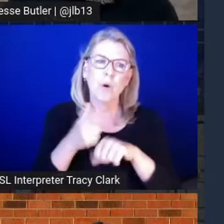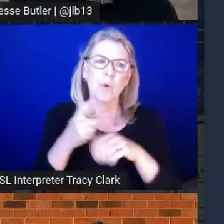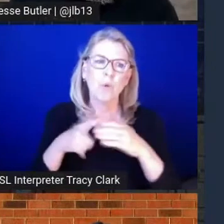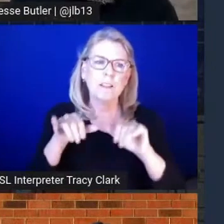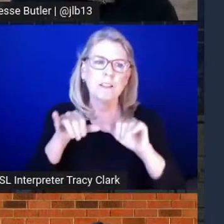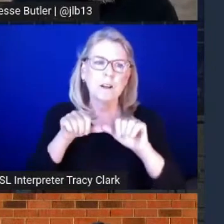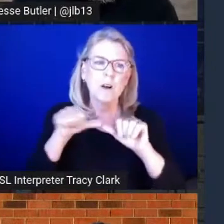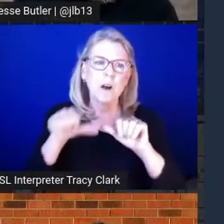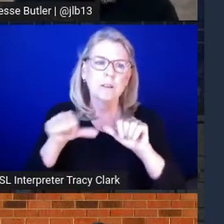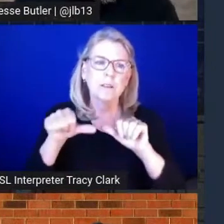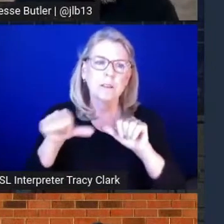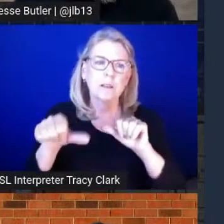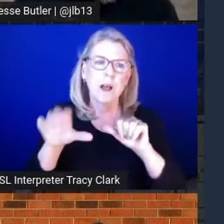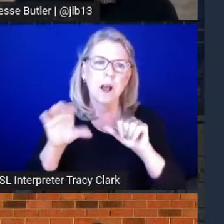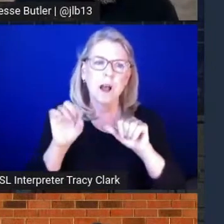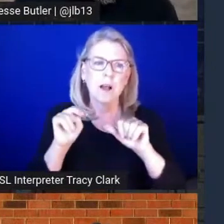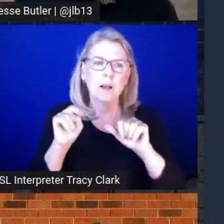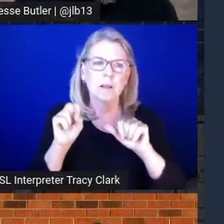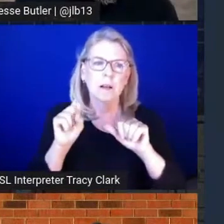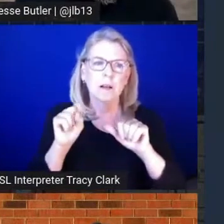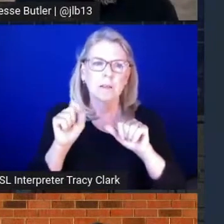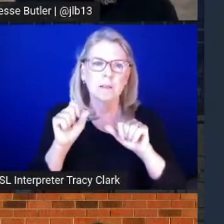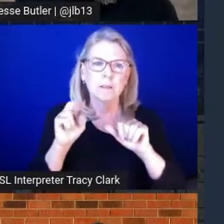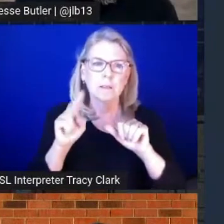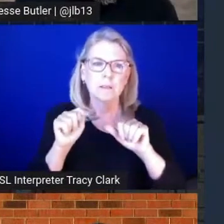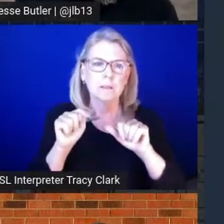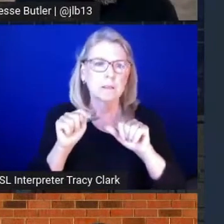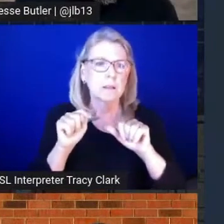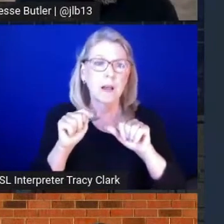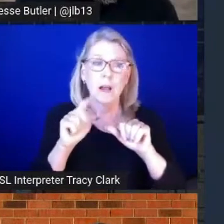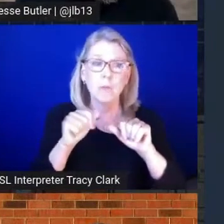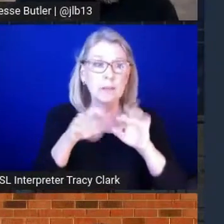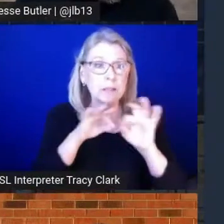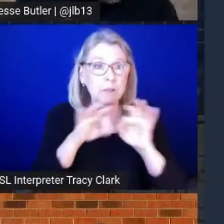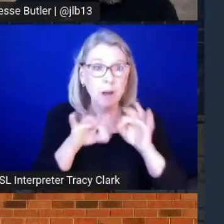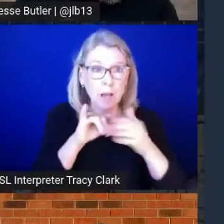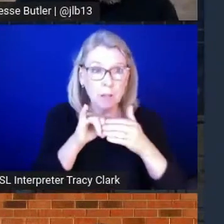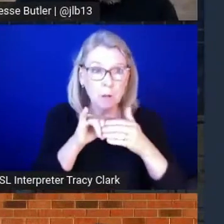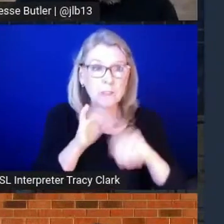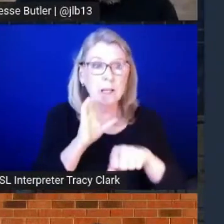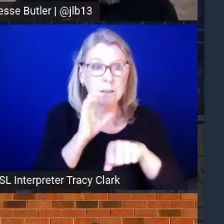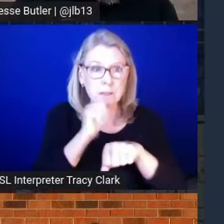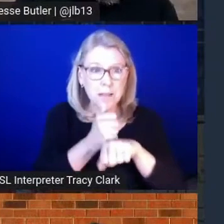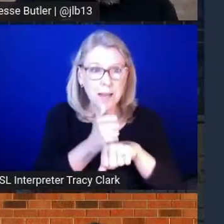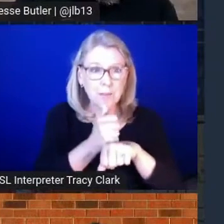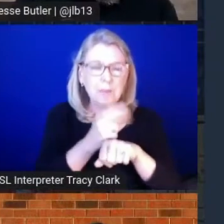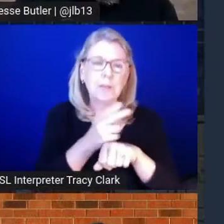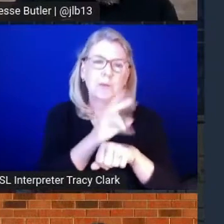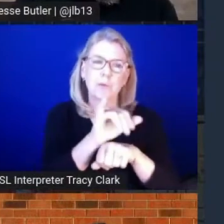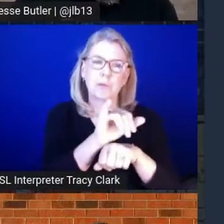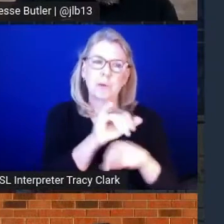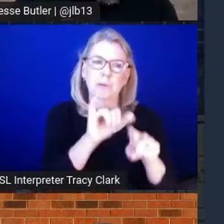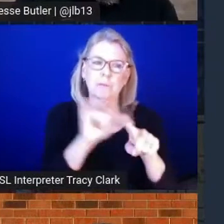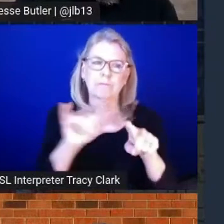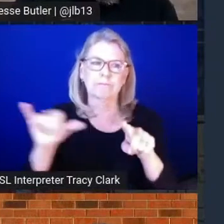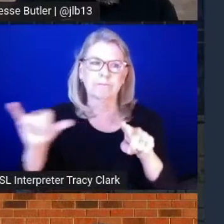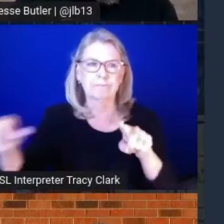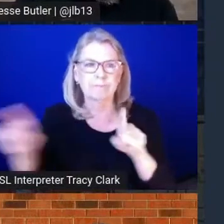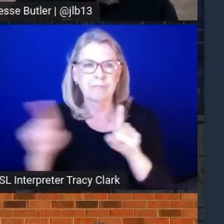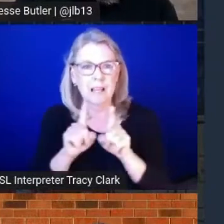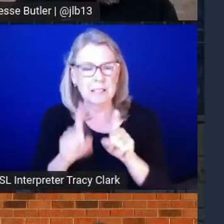the manifest, and we can just use them whenever we need to. And another cool feature of CDK8s, and also this is